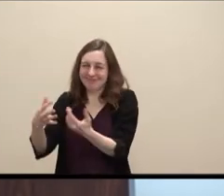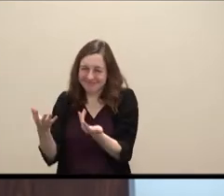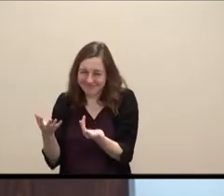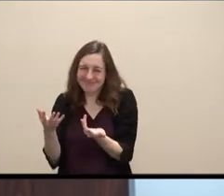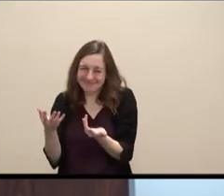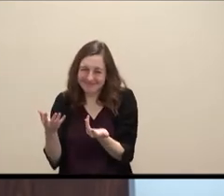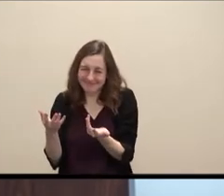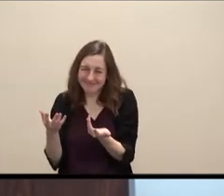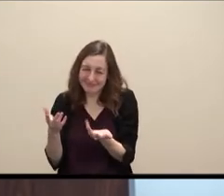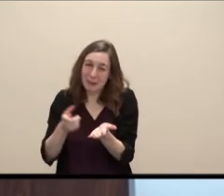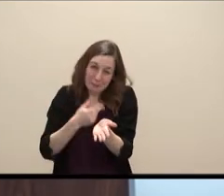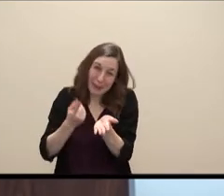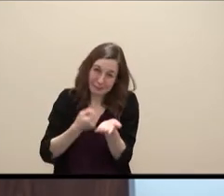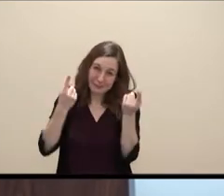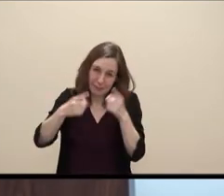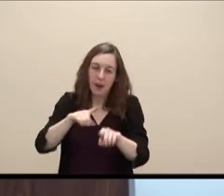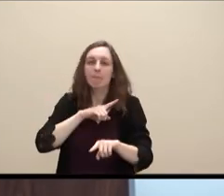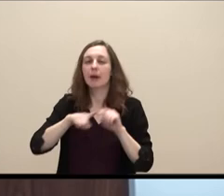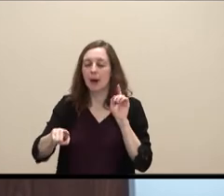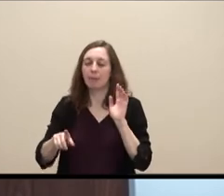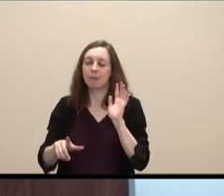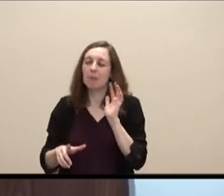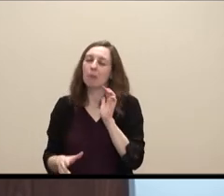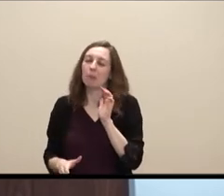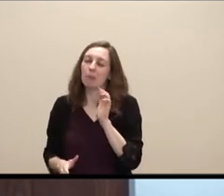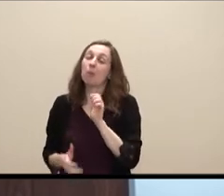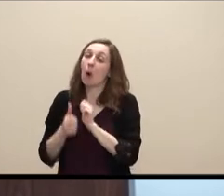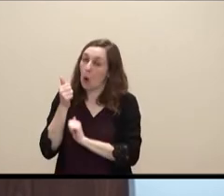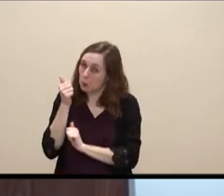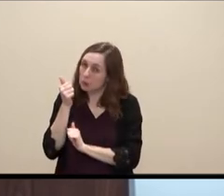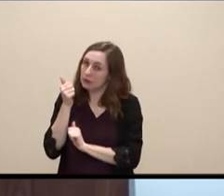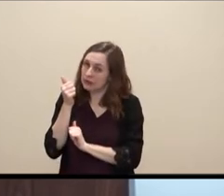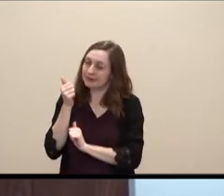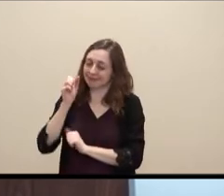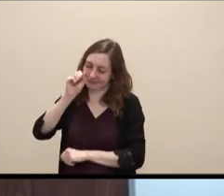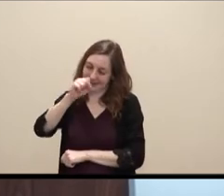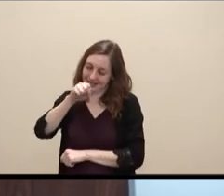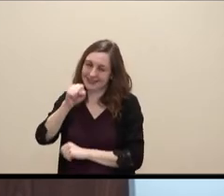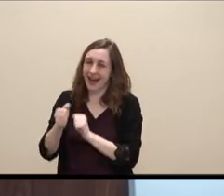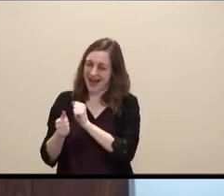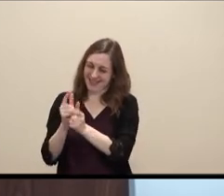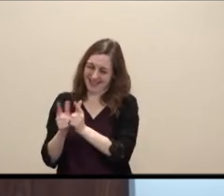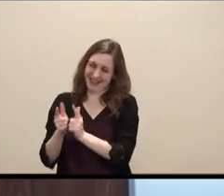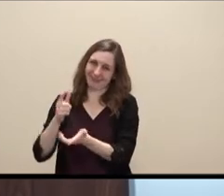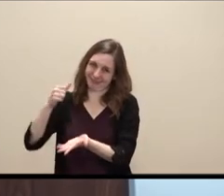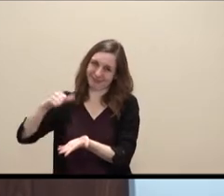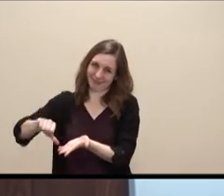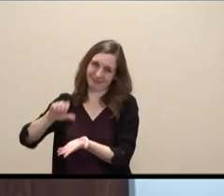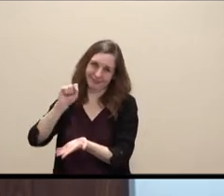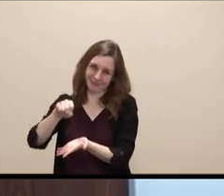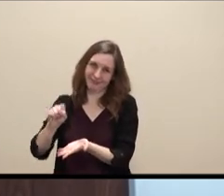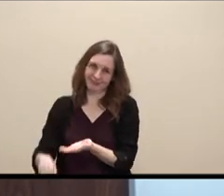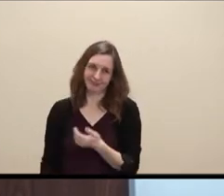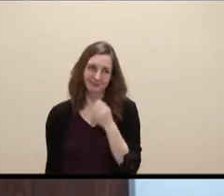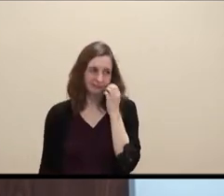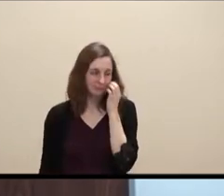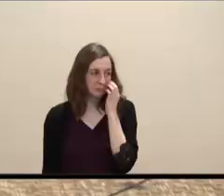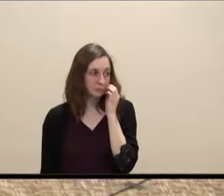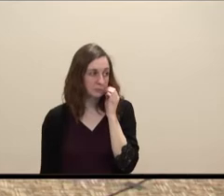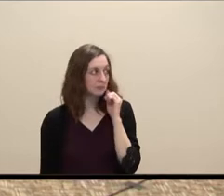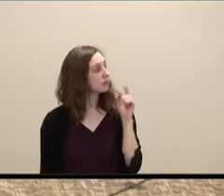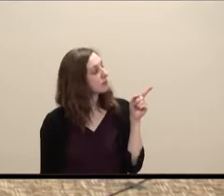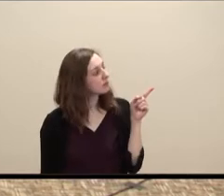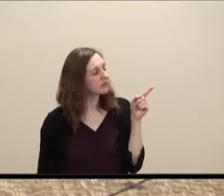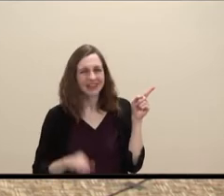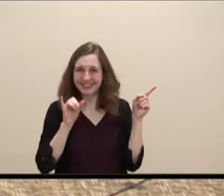primarily it's the separate athletic propositions that have gone down. Indoor practice. So. That came out of was